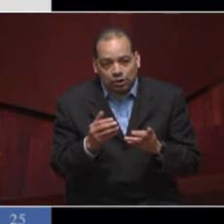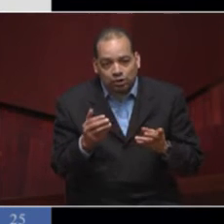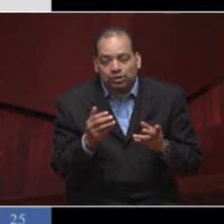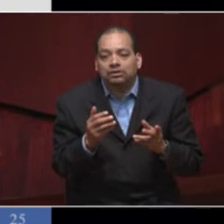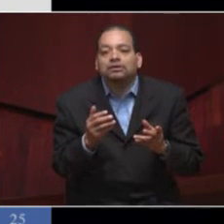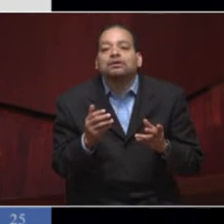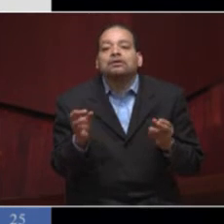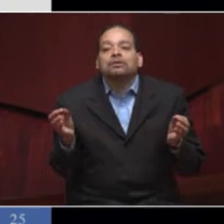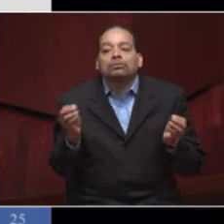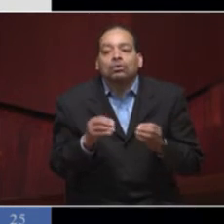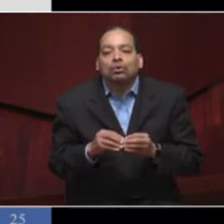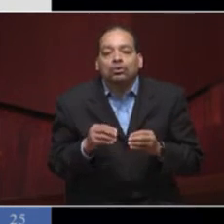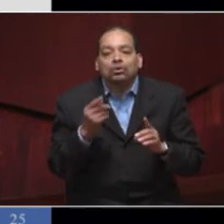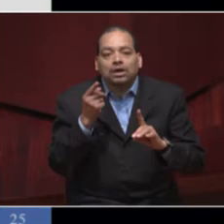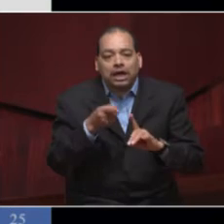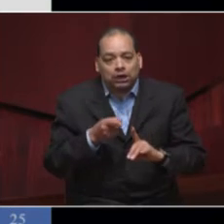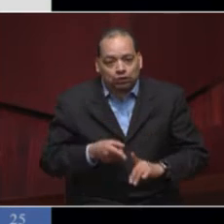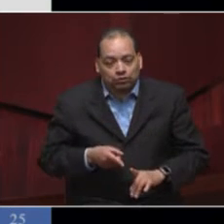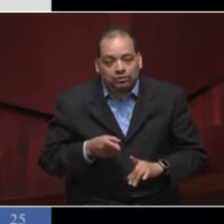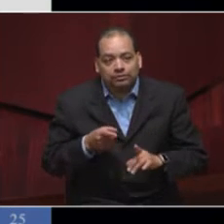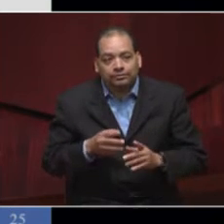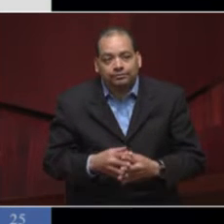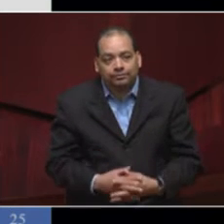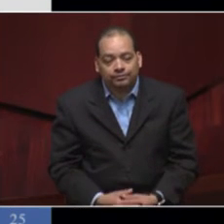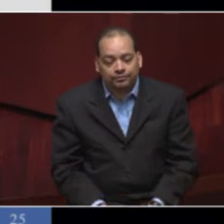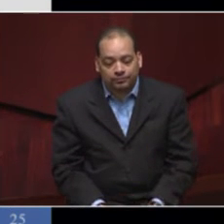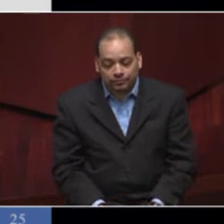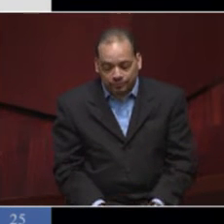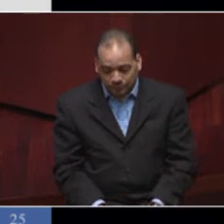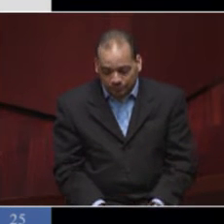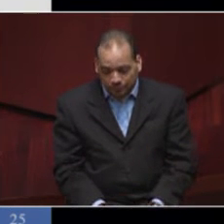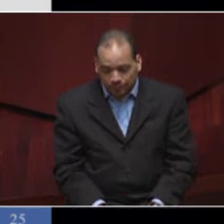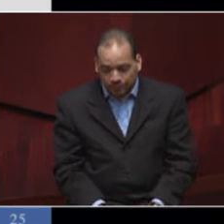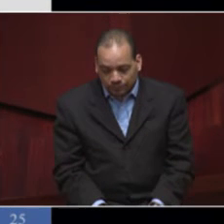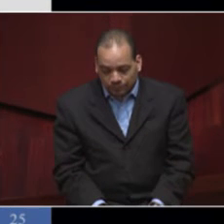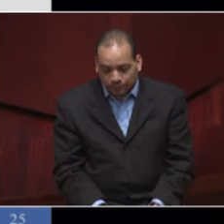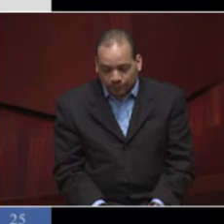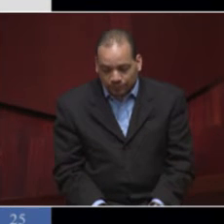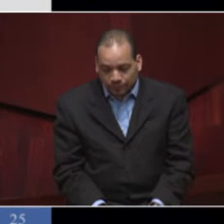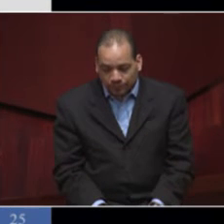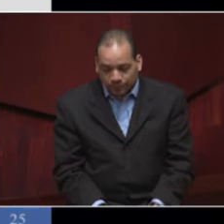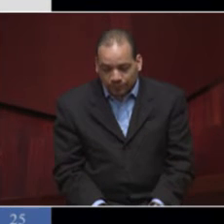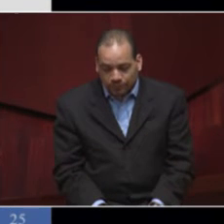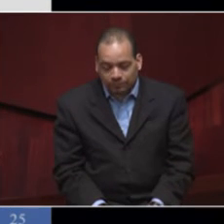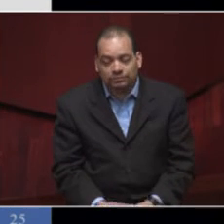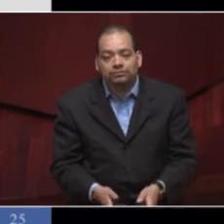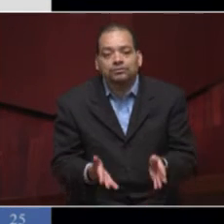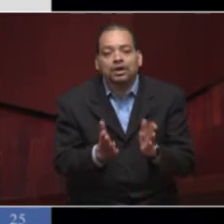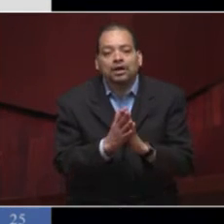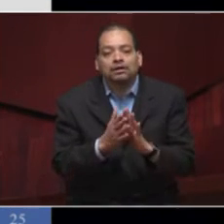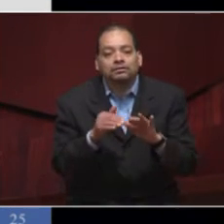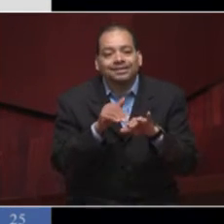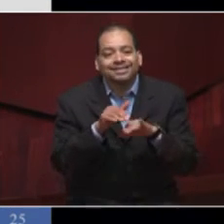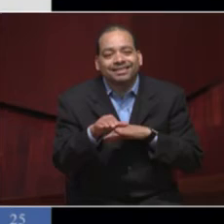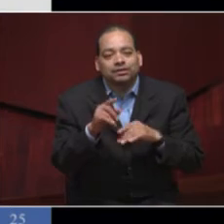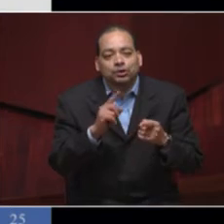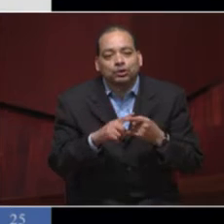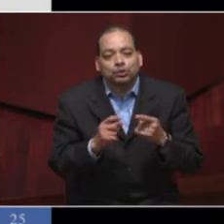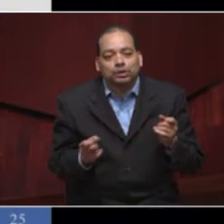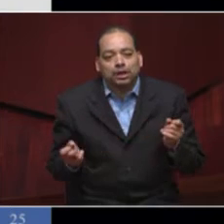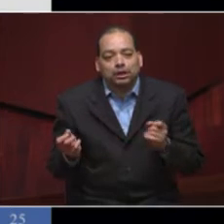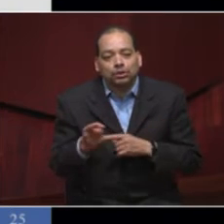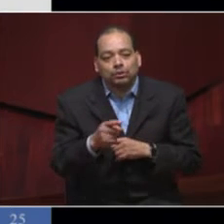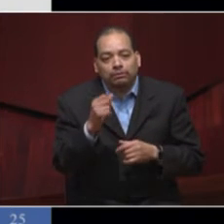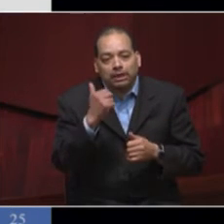records more accurate, more up-to-date. We ask that you send those changes to the annual move mailbox,